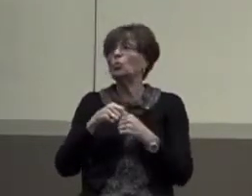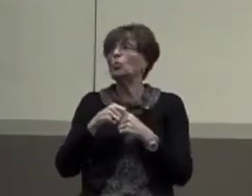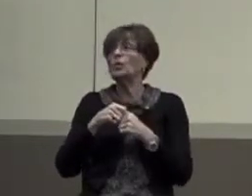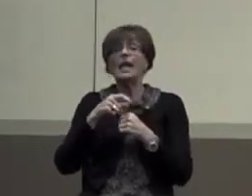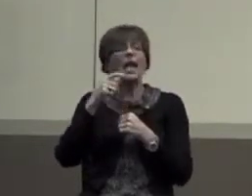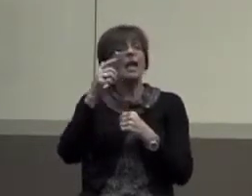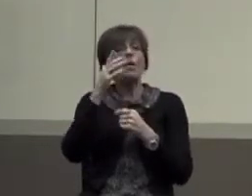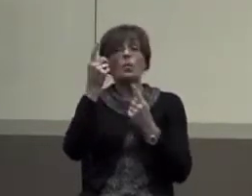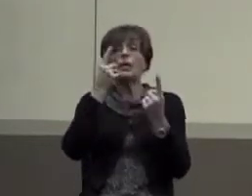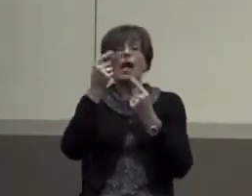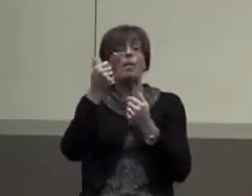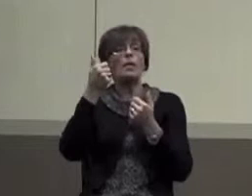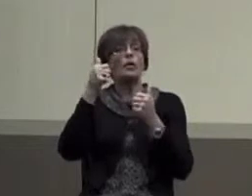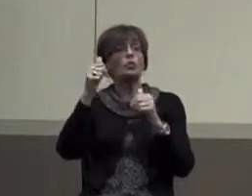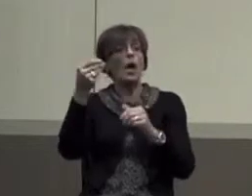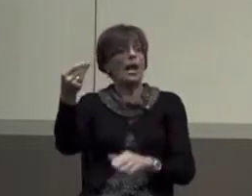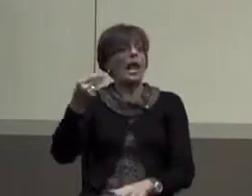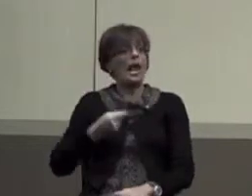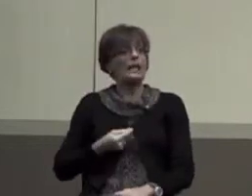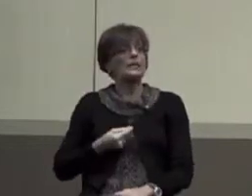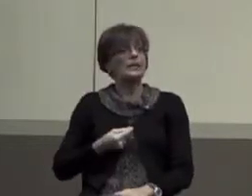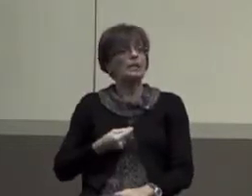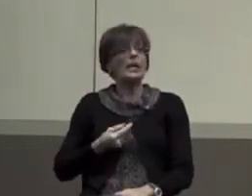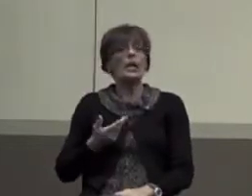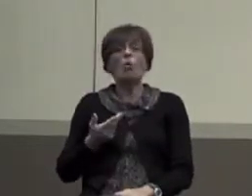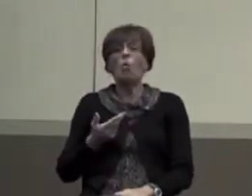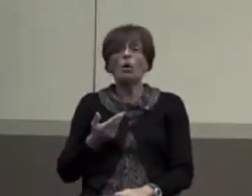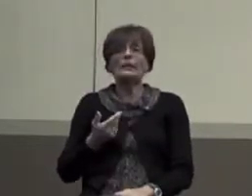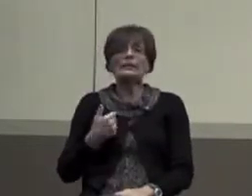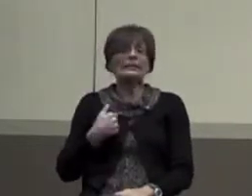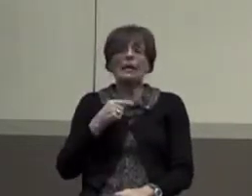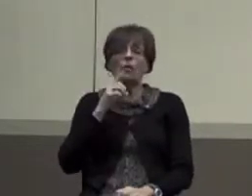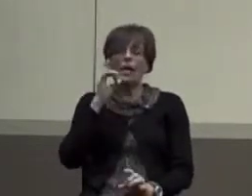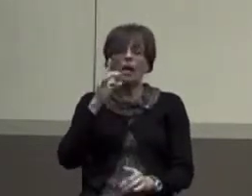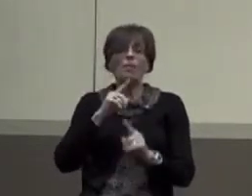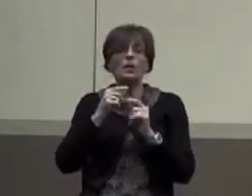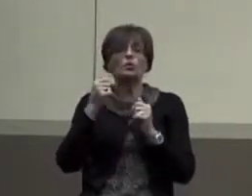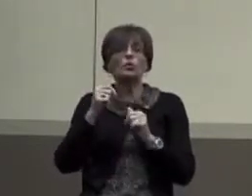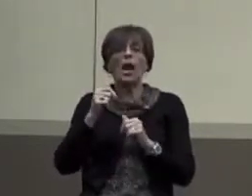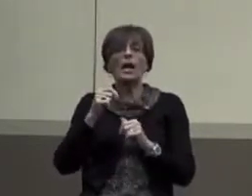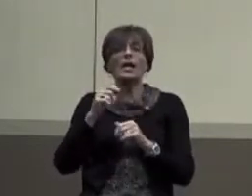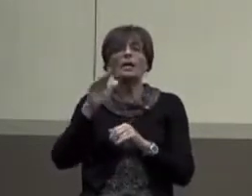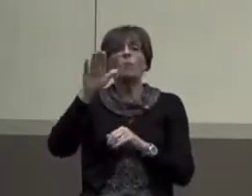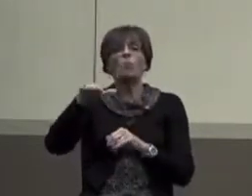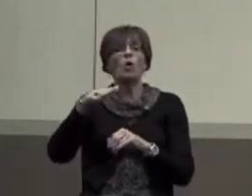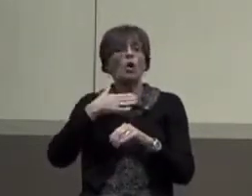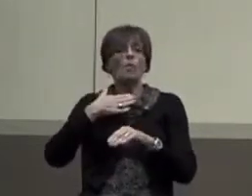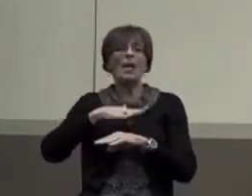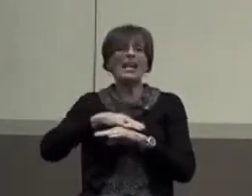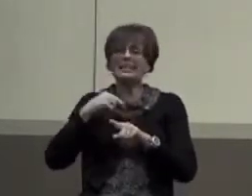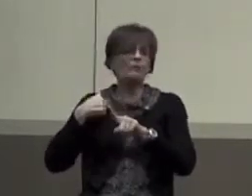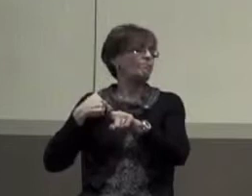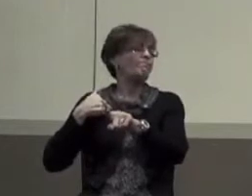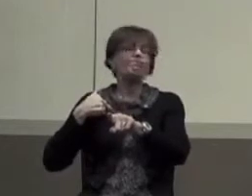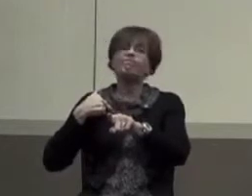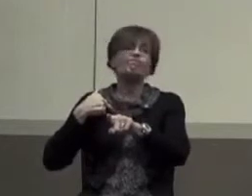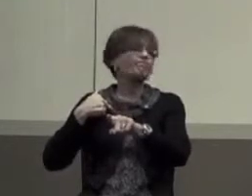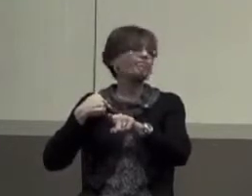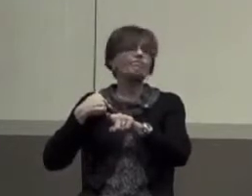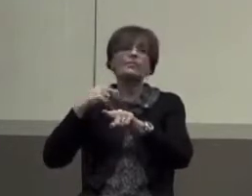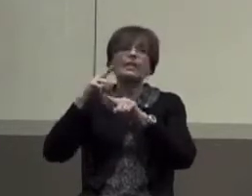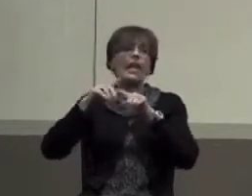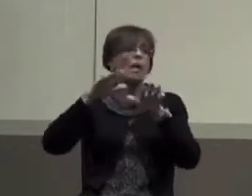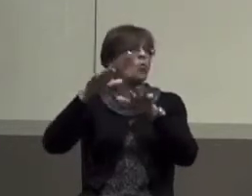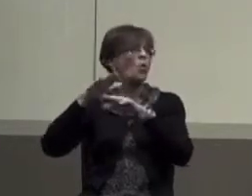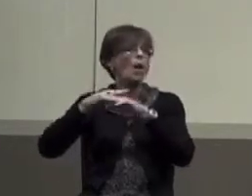me, or they would, I really hated it, but they would try and put it on my desk, and I was like, oh, you cannot put anything on my desk. I had a